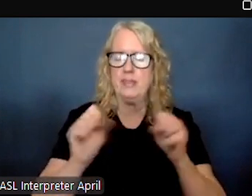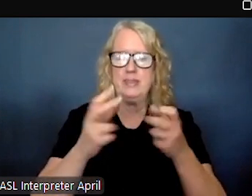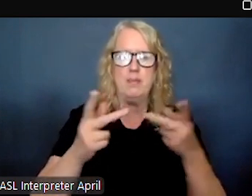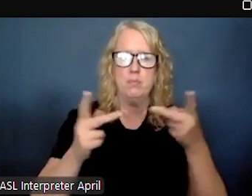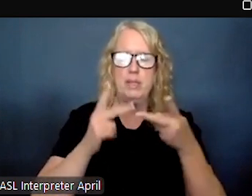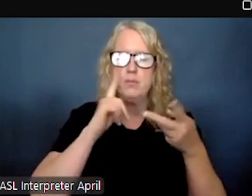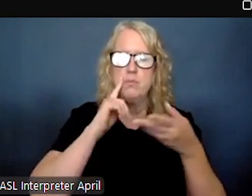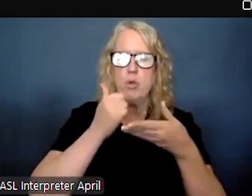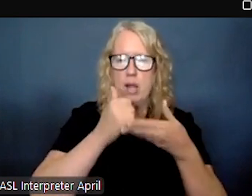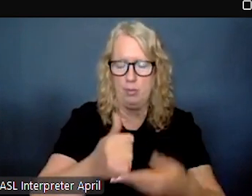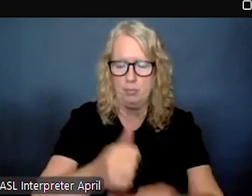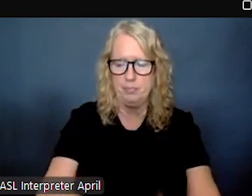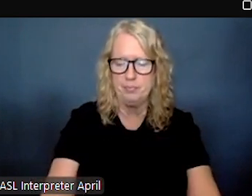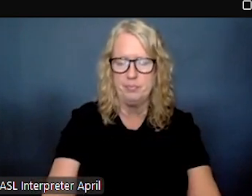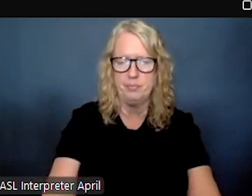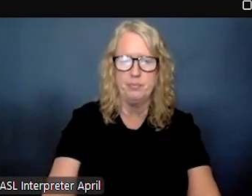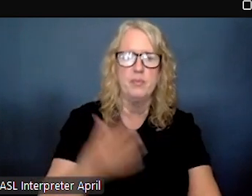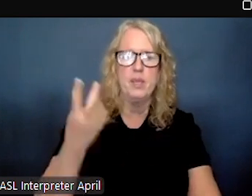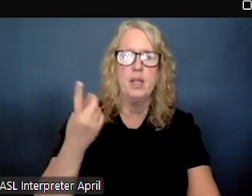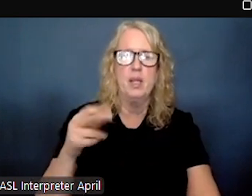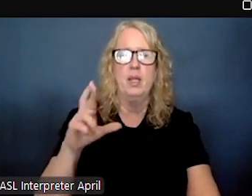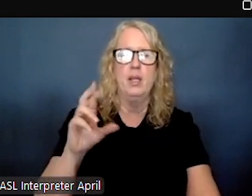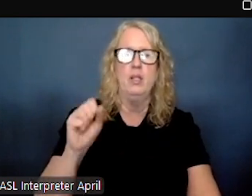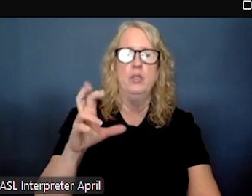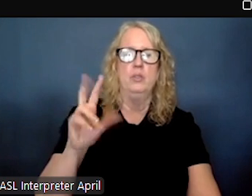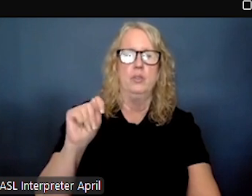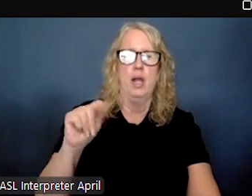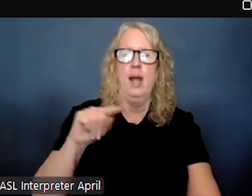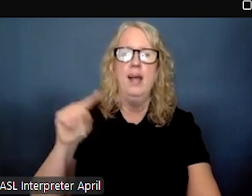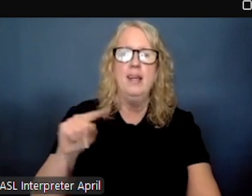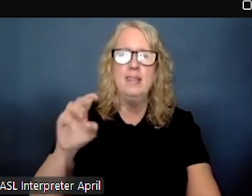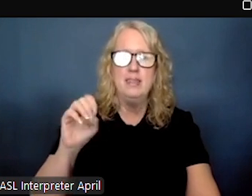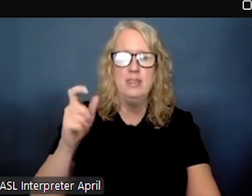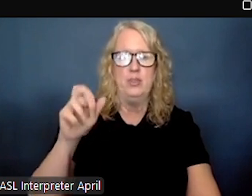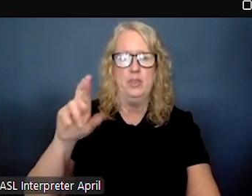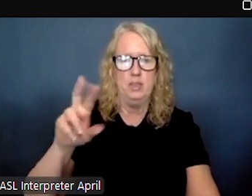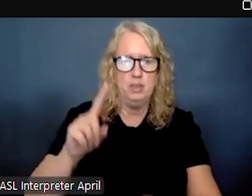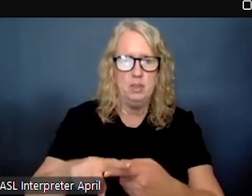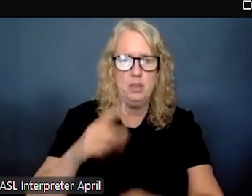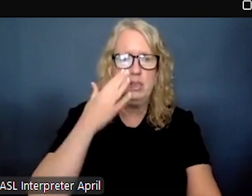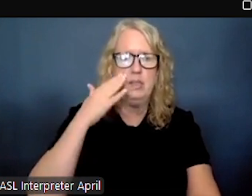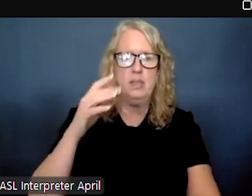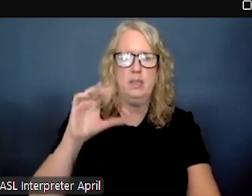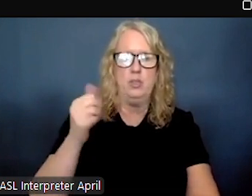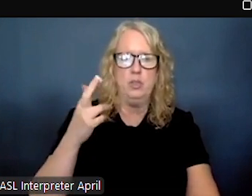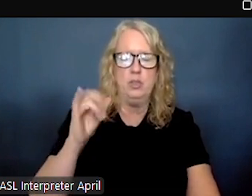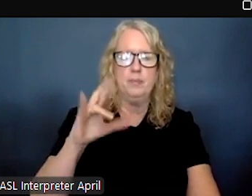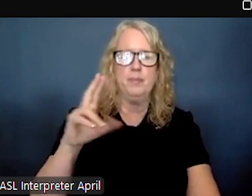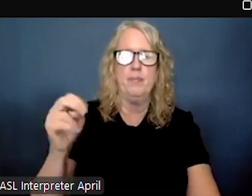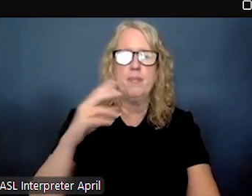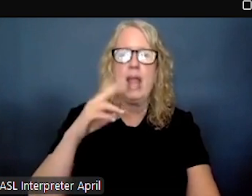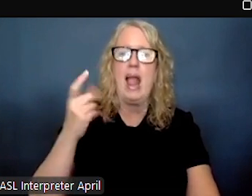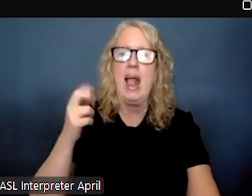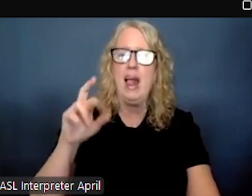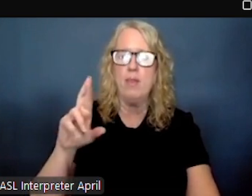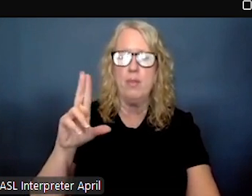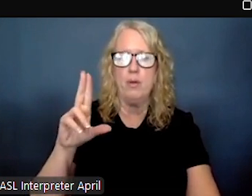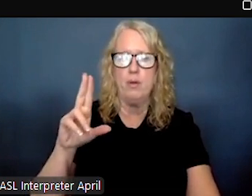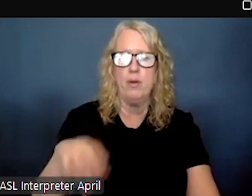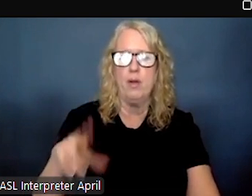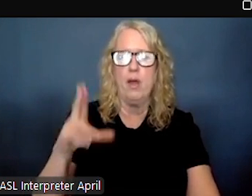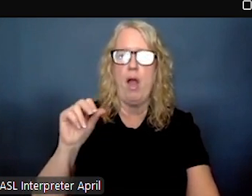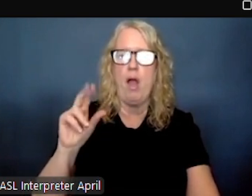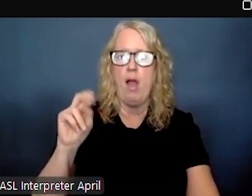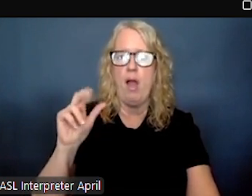help. We have Dr. Scott Zeller, Charlotte Claiborne, and Heather Honaker. And we are